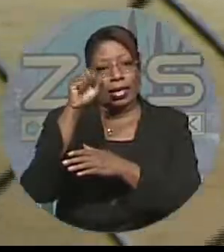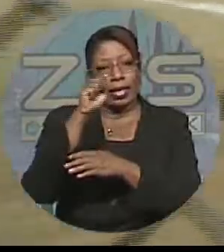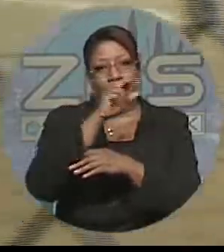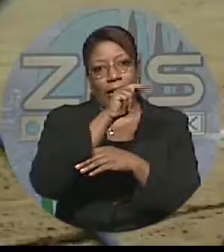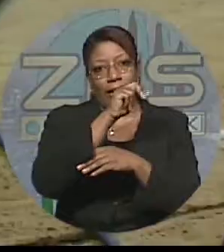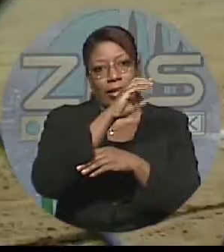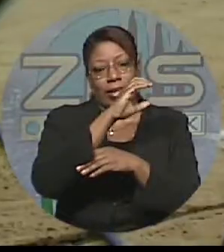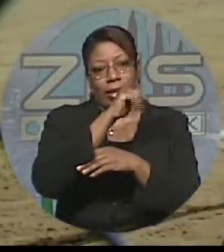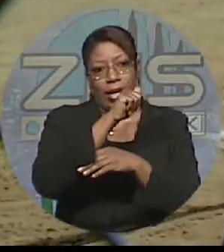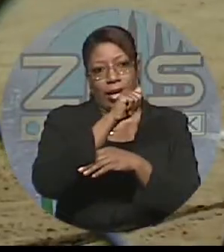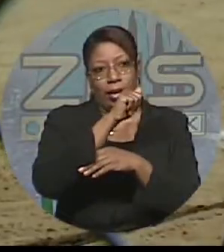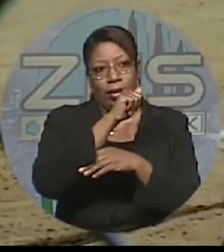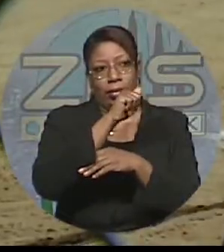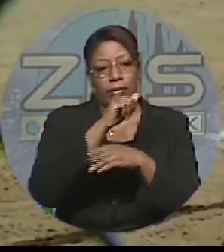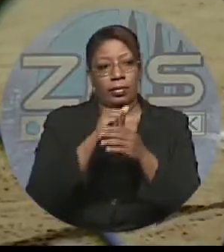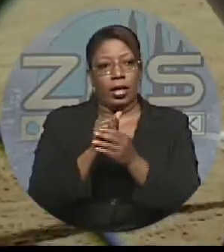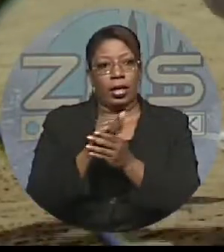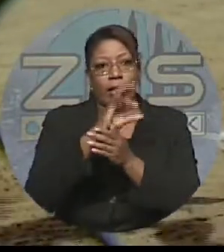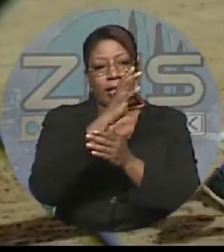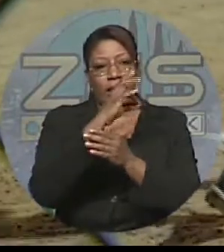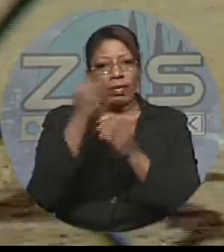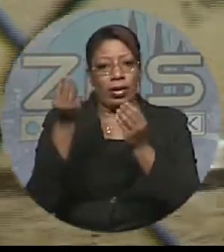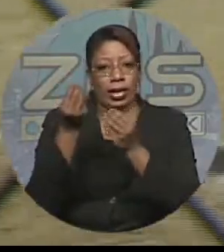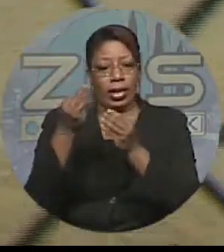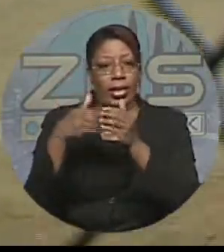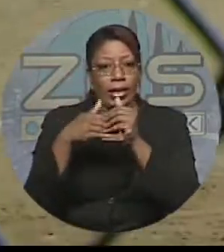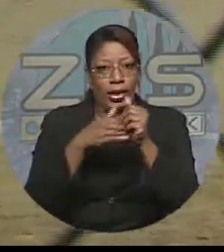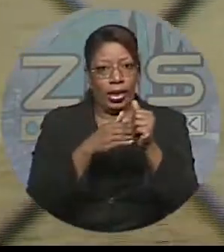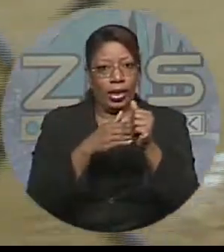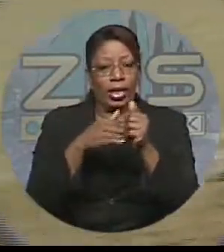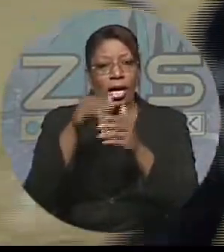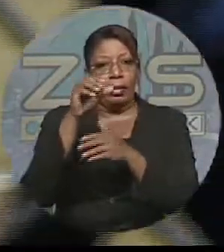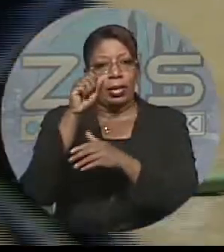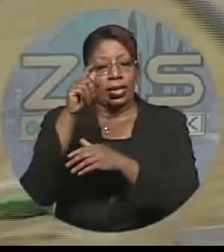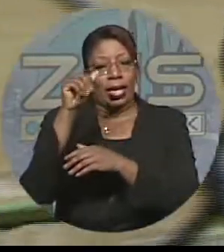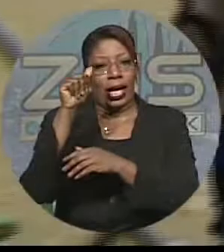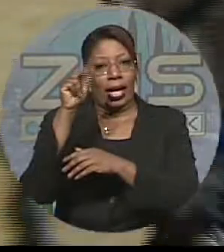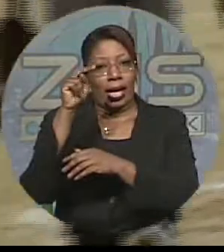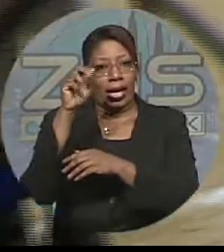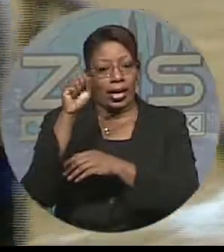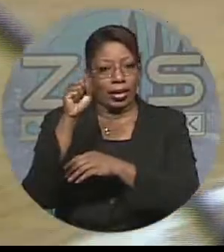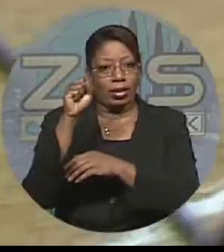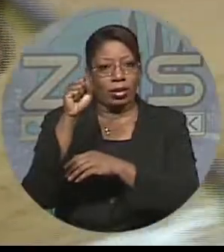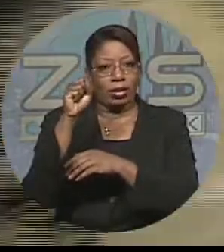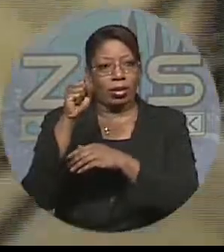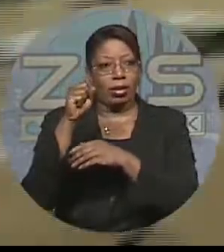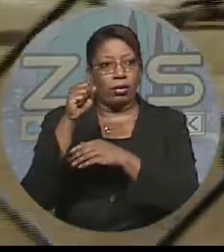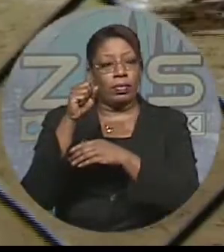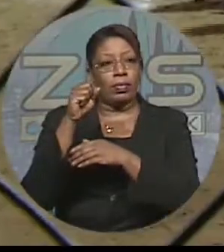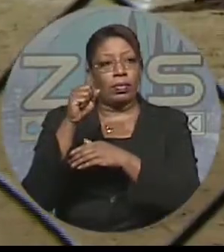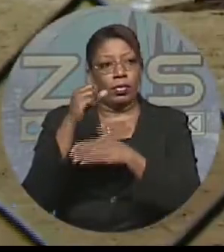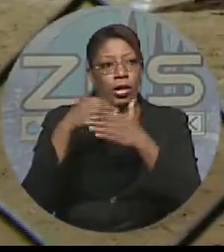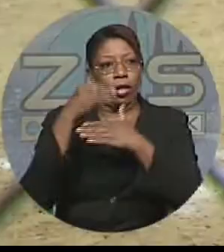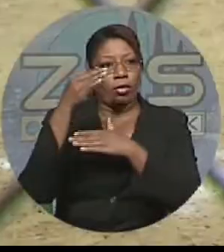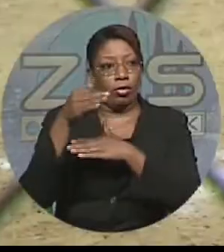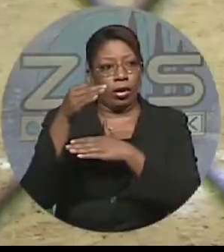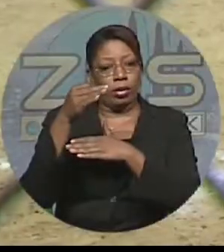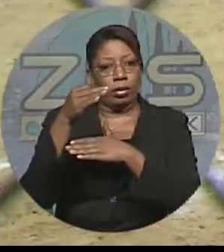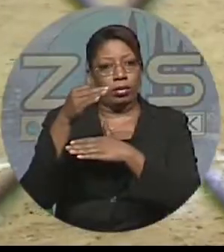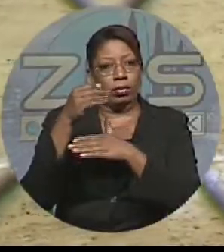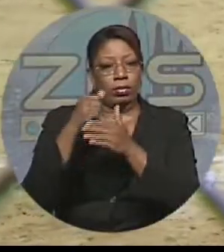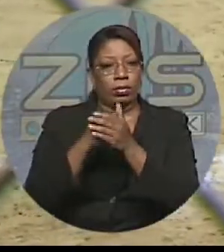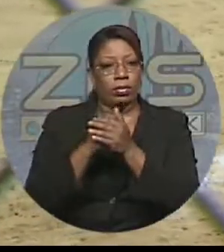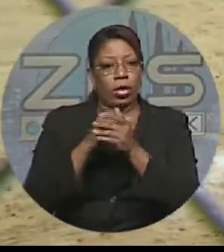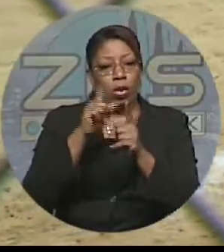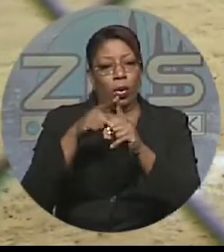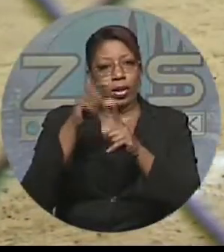NCA. NCA got out to a quick 7-0 lead, but St. Anne's able to cut that deficit to 1 at 8-7 heading to the 5th and final inning. That's